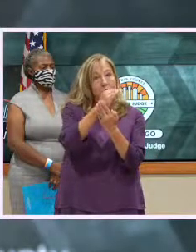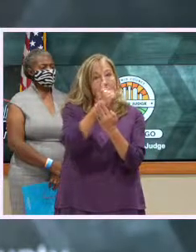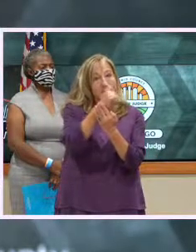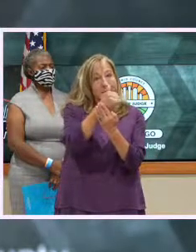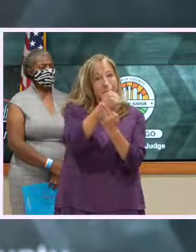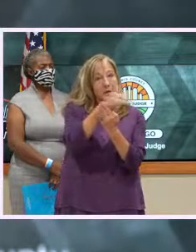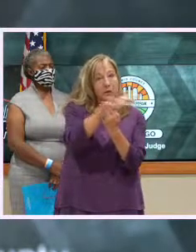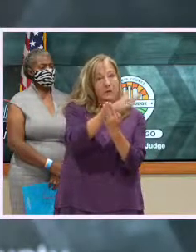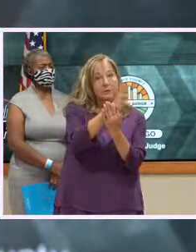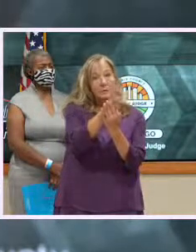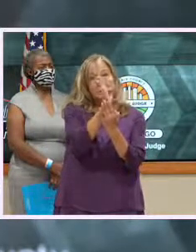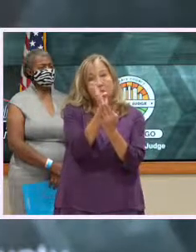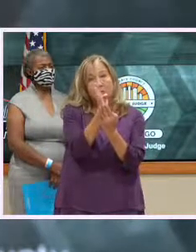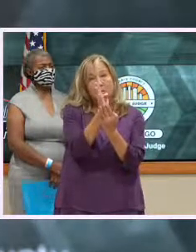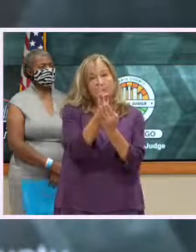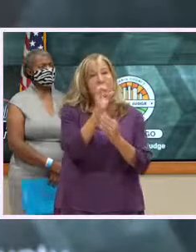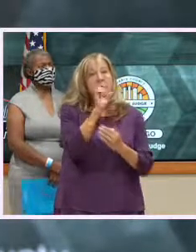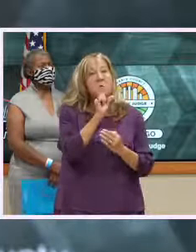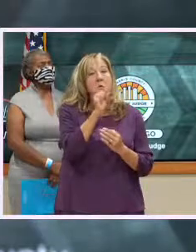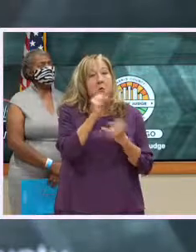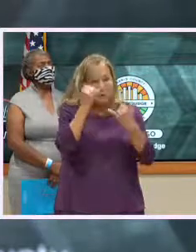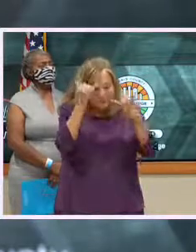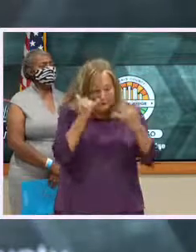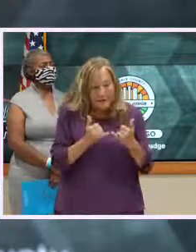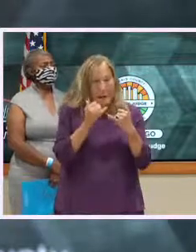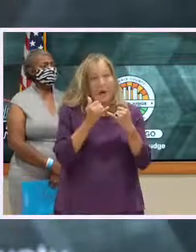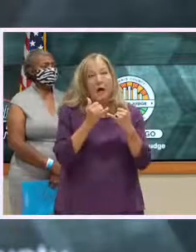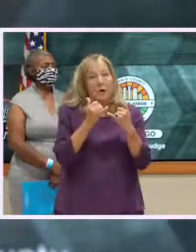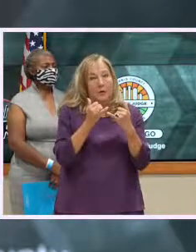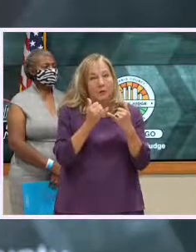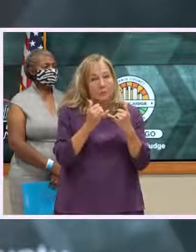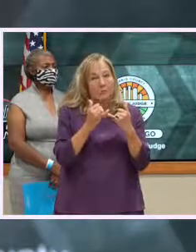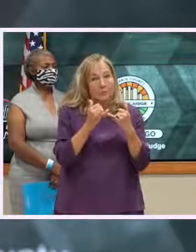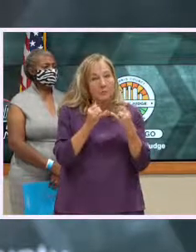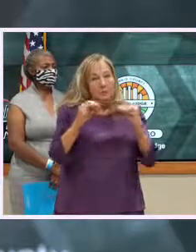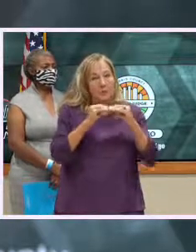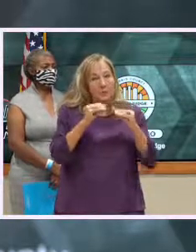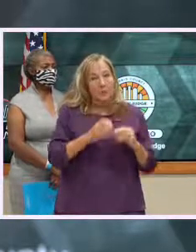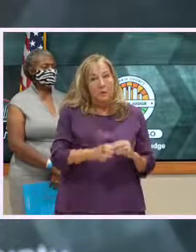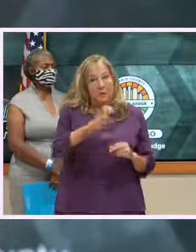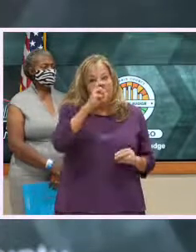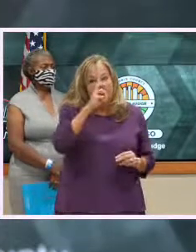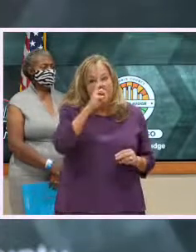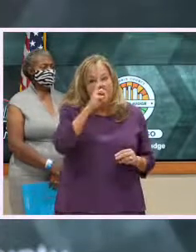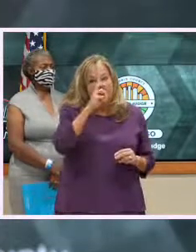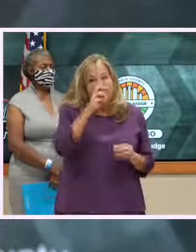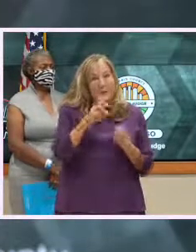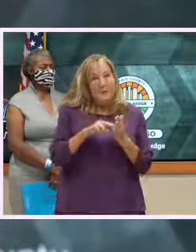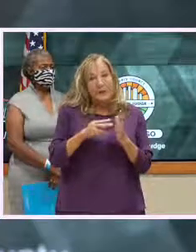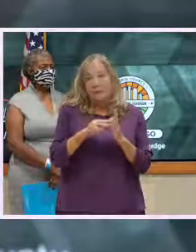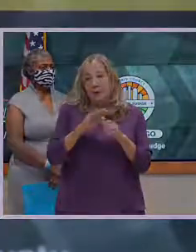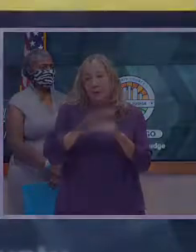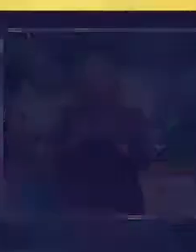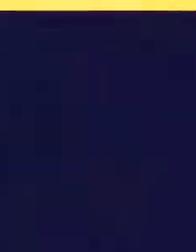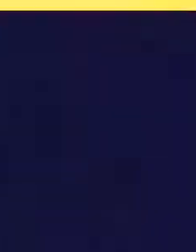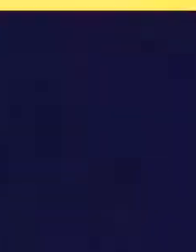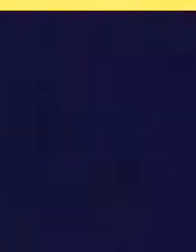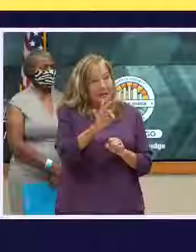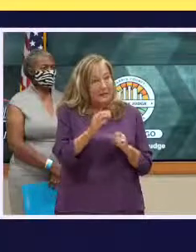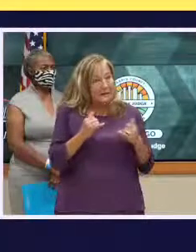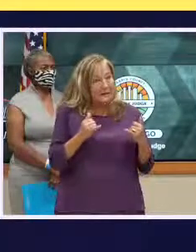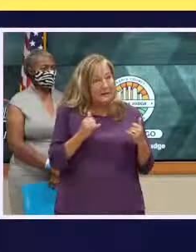to threat level orange. That means there's now significant and uncontrolled level of COVID-19 in Harris